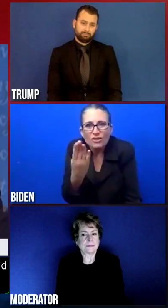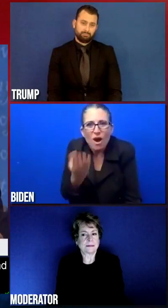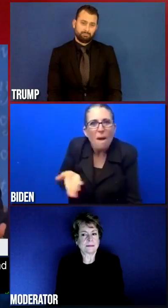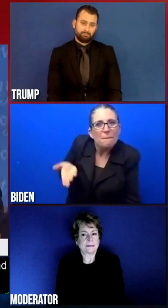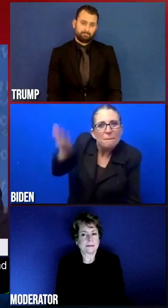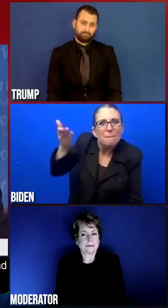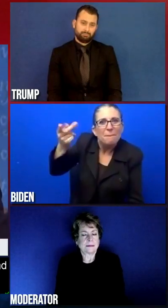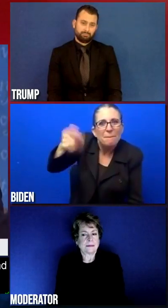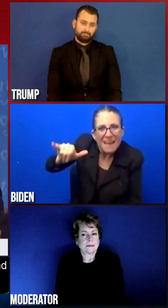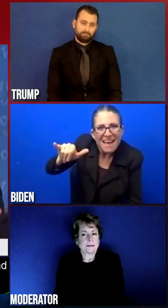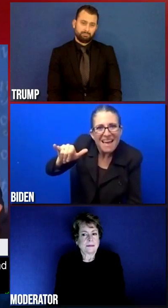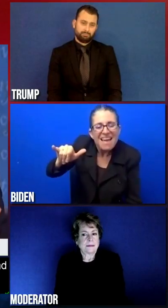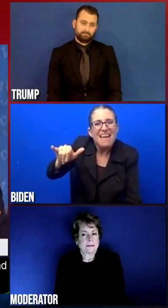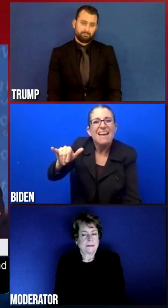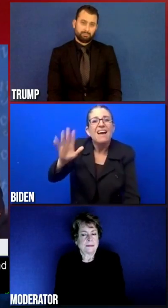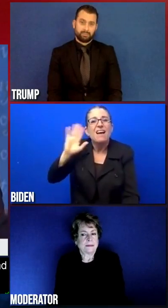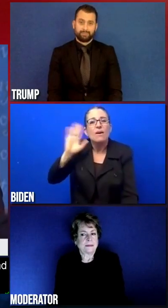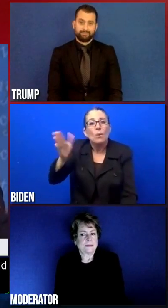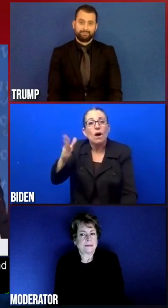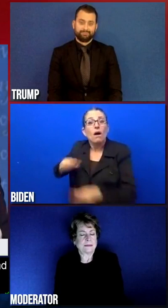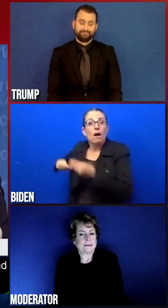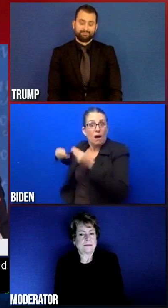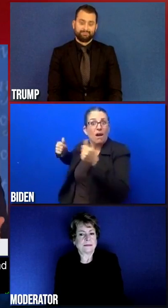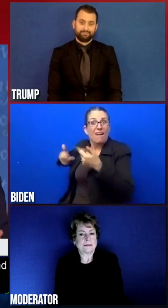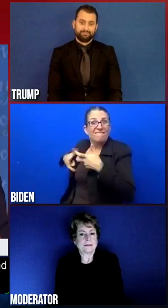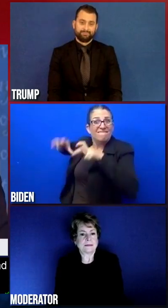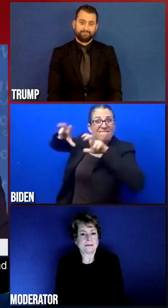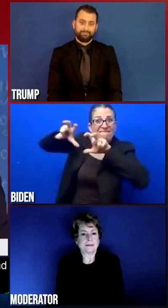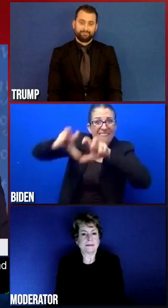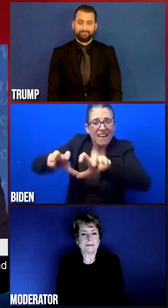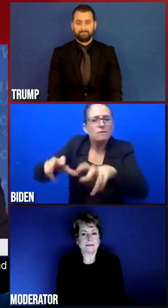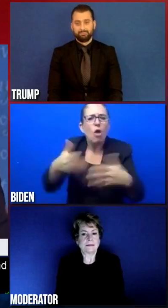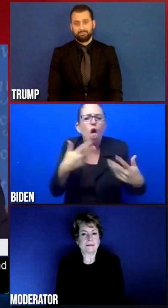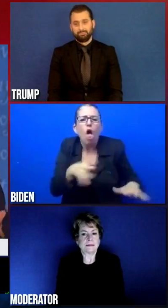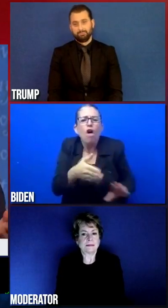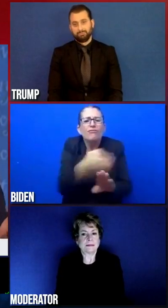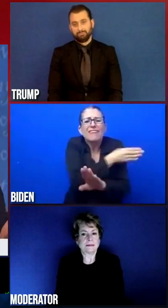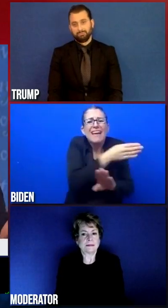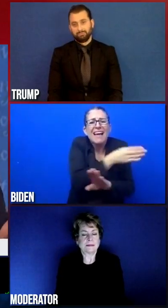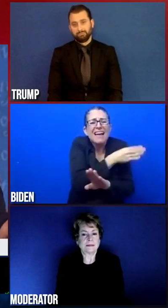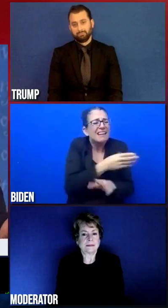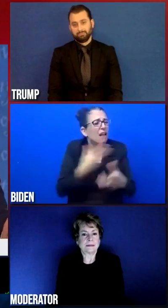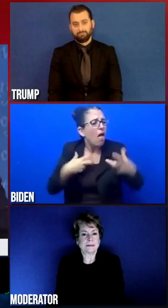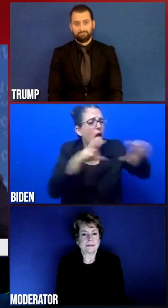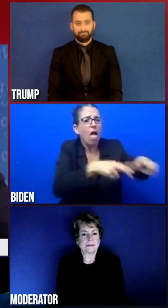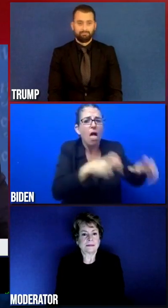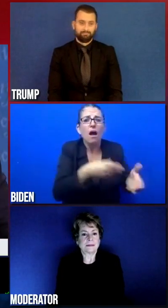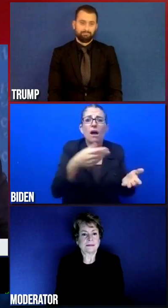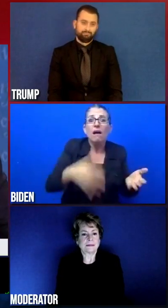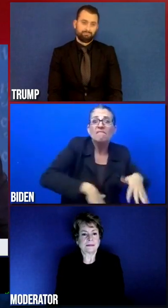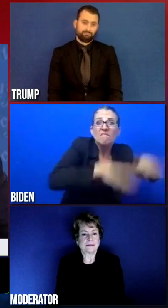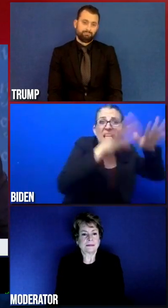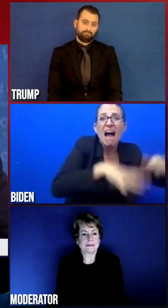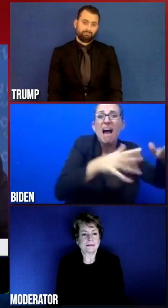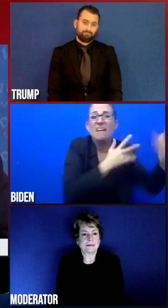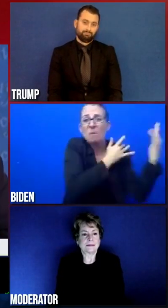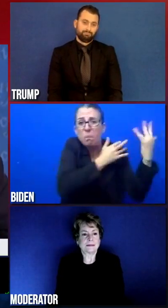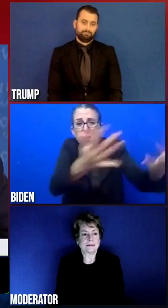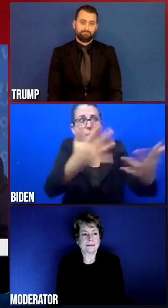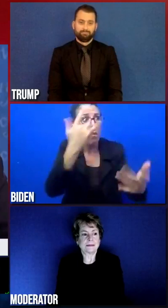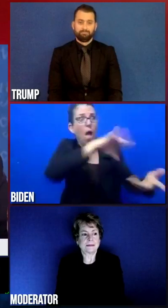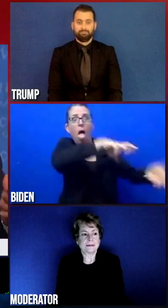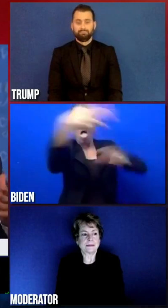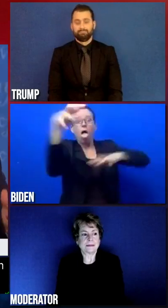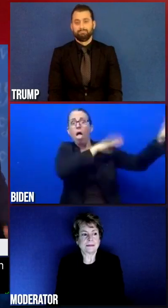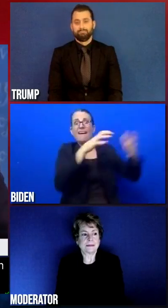floods, hurricanes, rising seas. We're in real trouble. Look what's happened just in the Midwest with these storms that come through and wipe